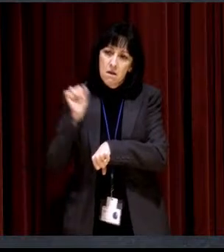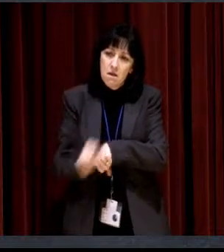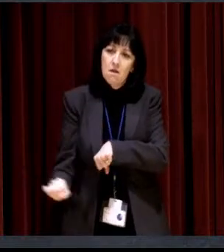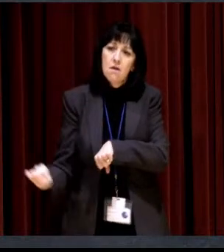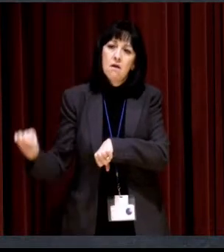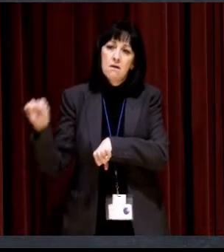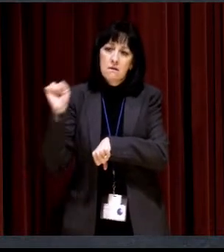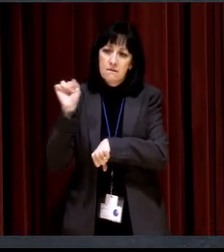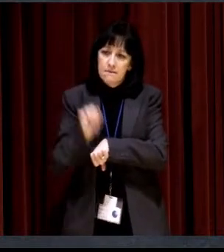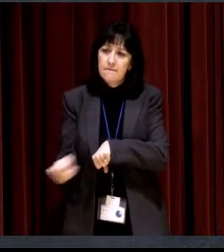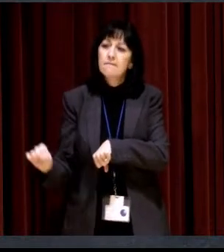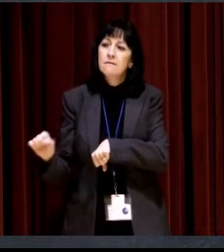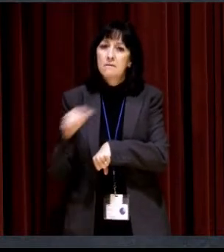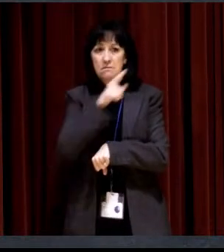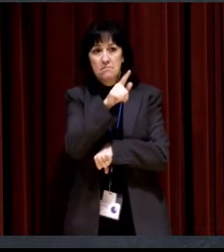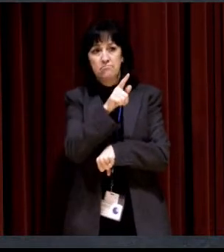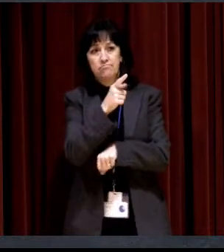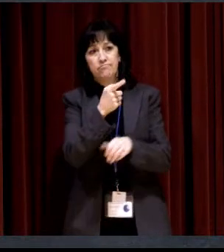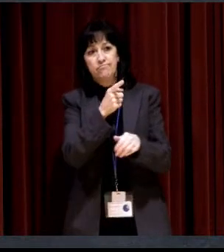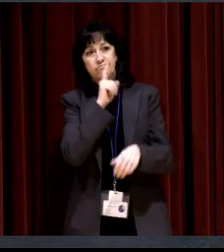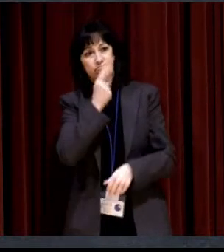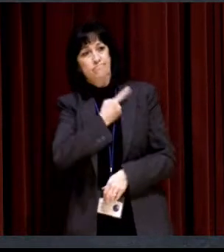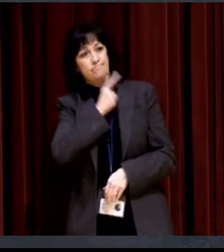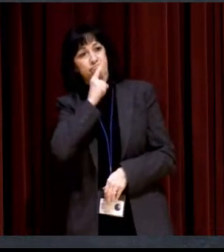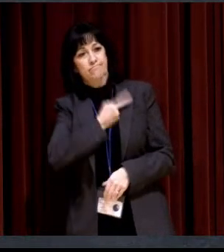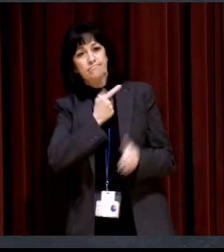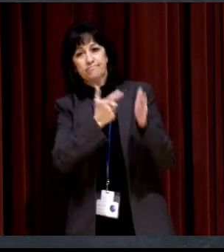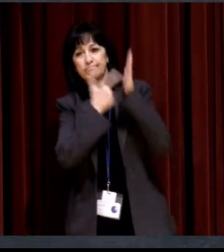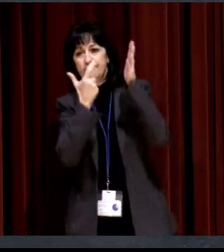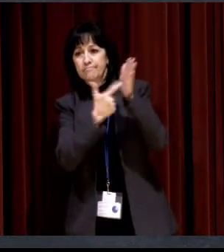is required of other schools that are in our district.